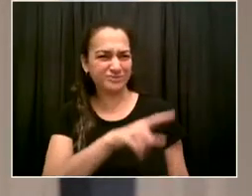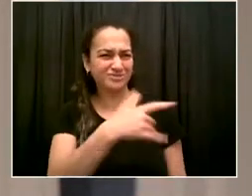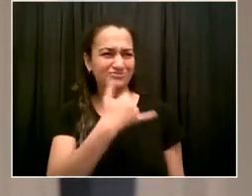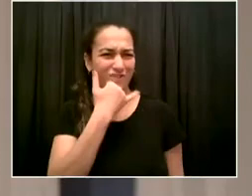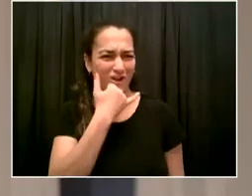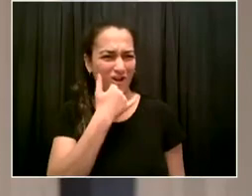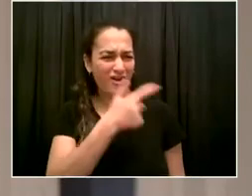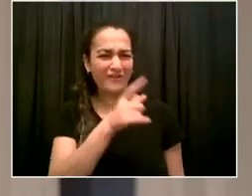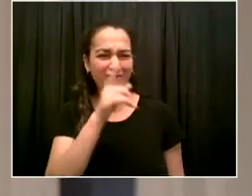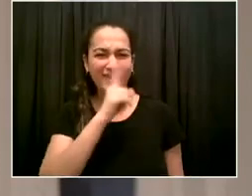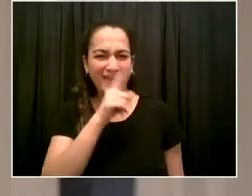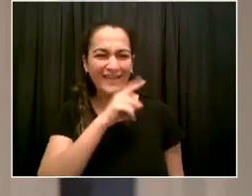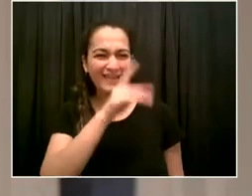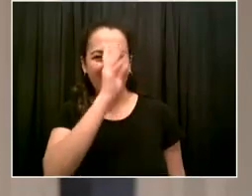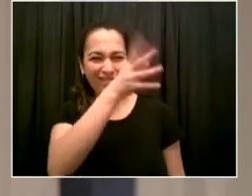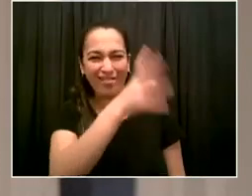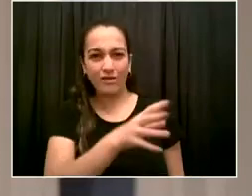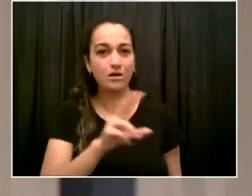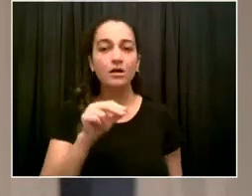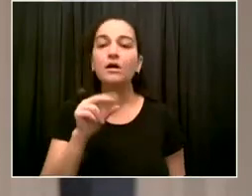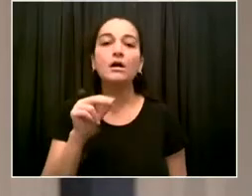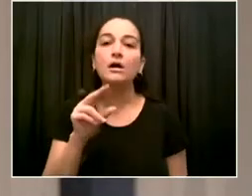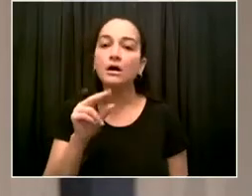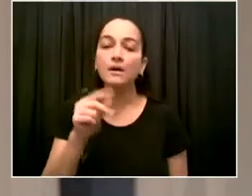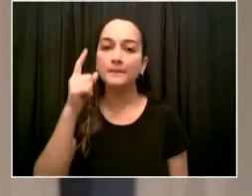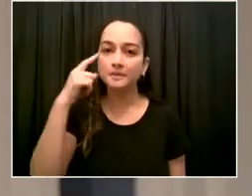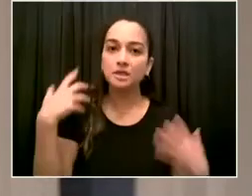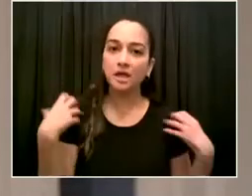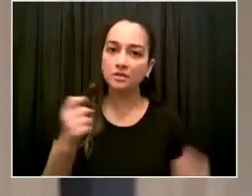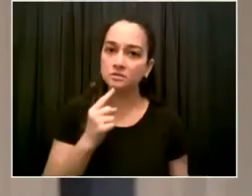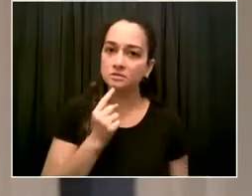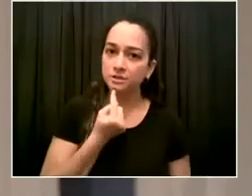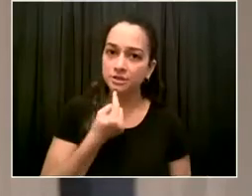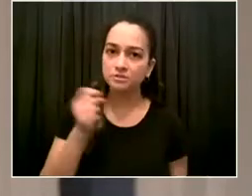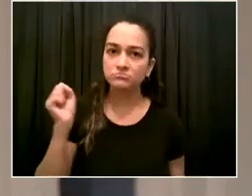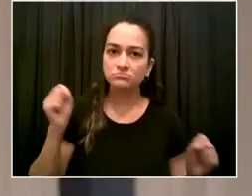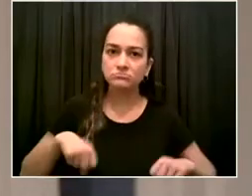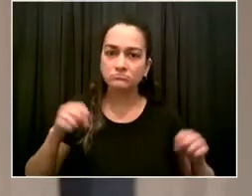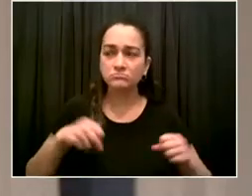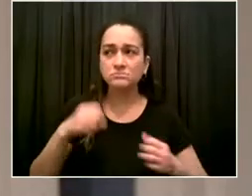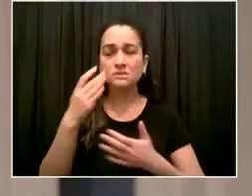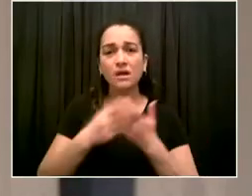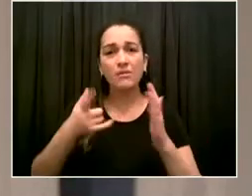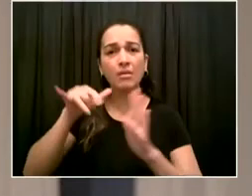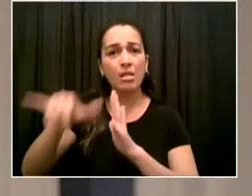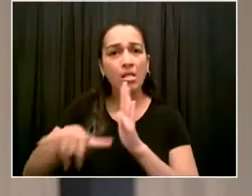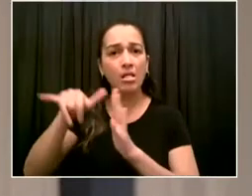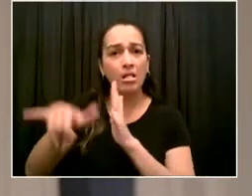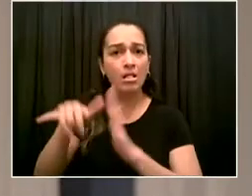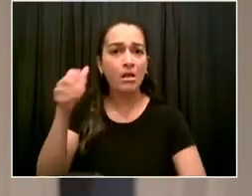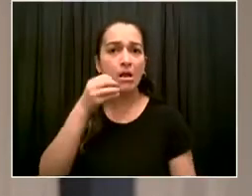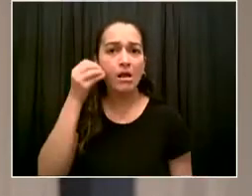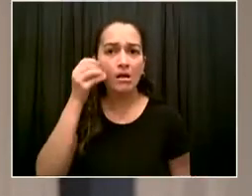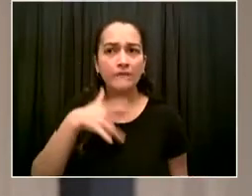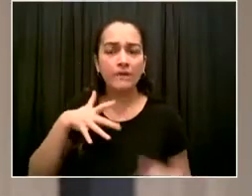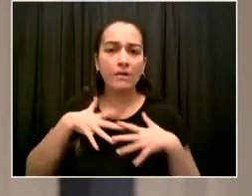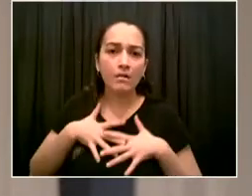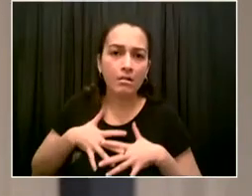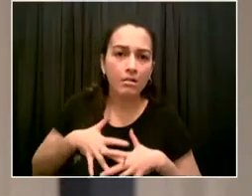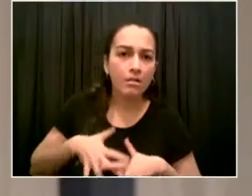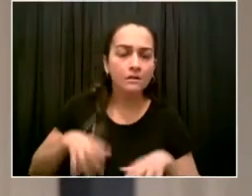so much uncertainty, the effects of isolation. We are in the middle of an awakening. People are